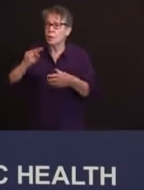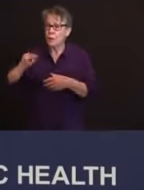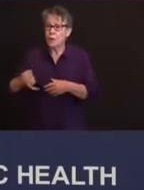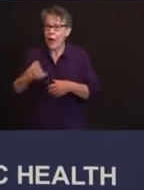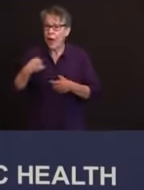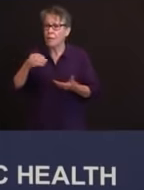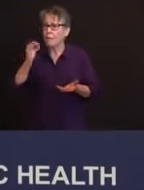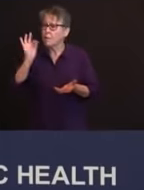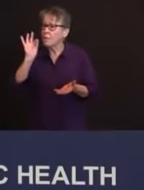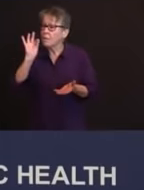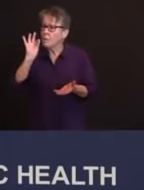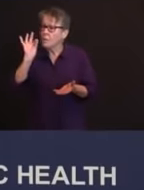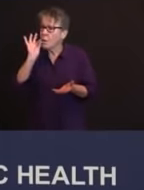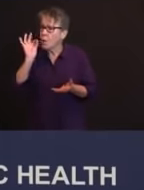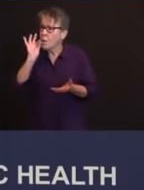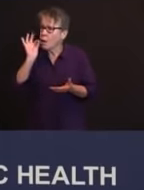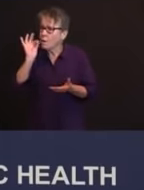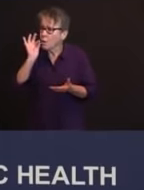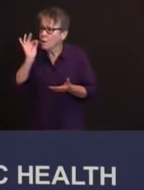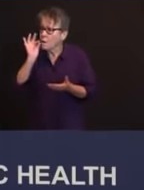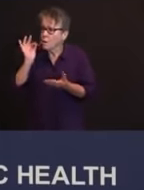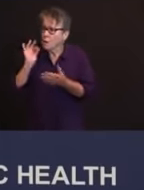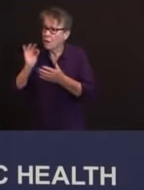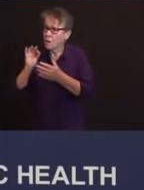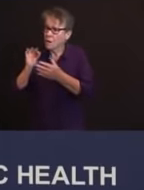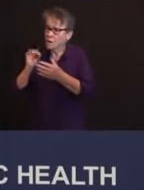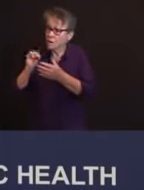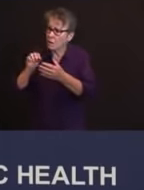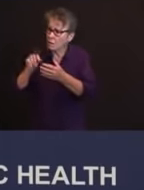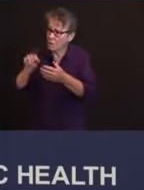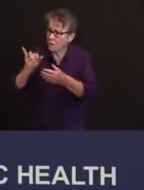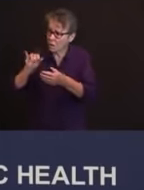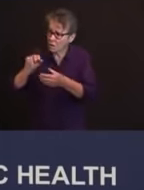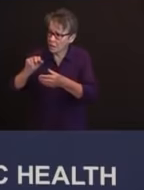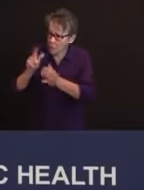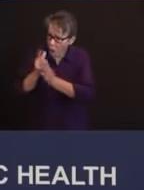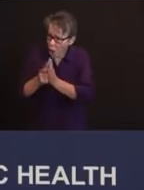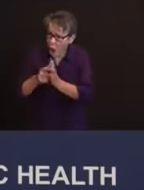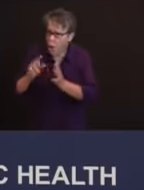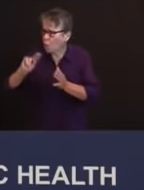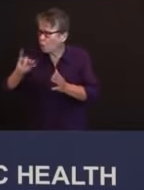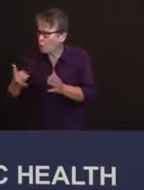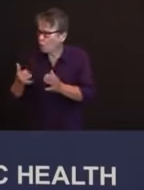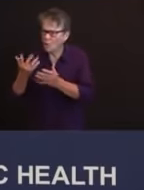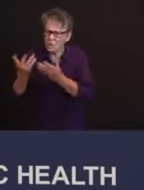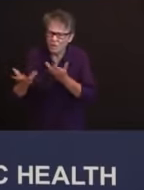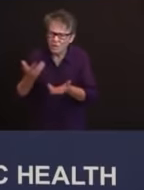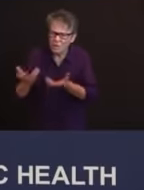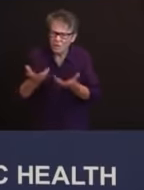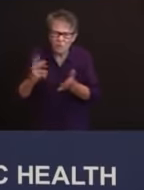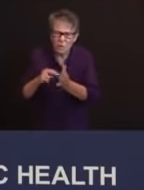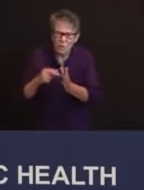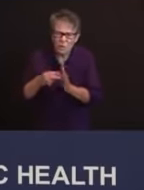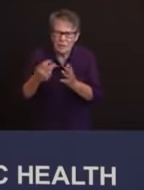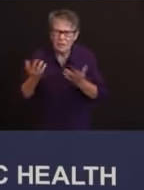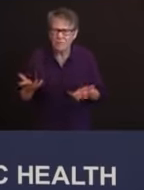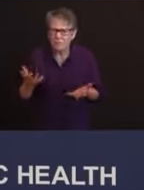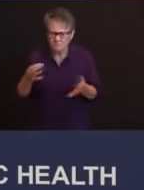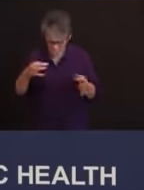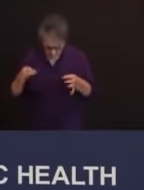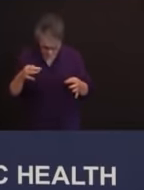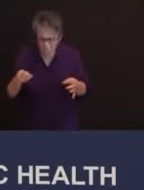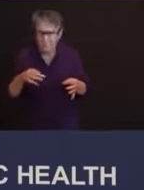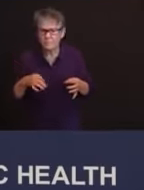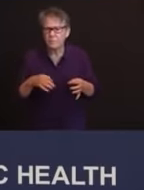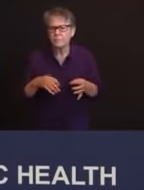Sundiata Akoli, who I understand were told by you to request his release, but you have not done so, and your office has ignored their requests. Why